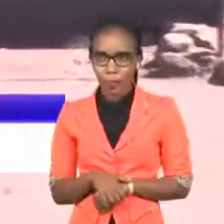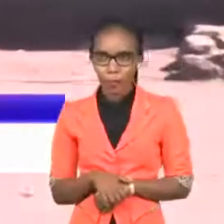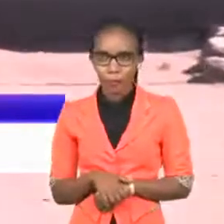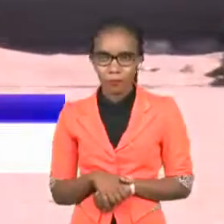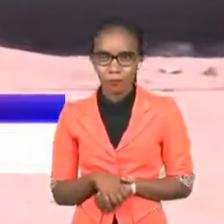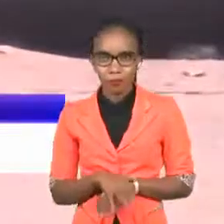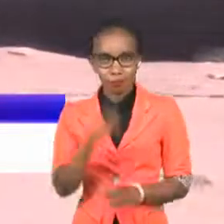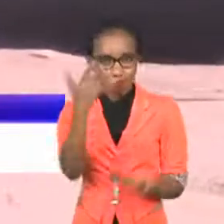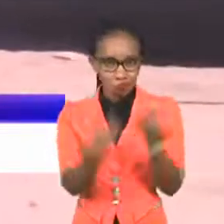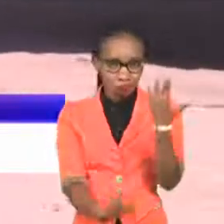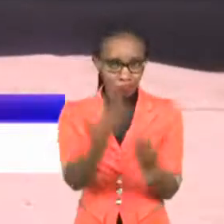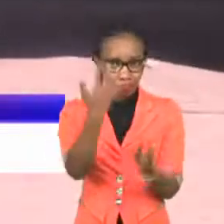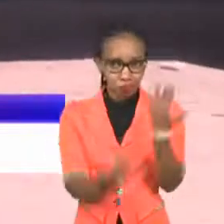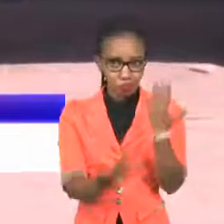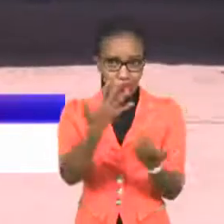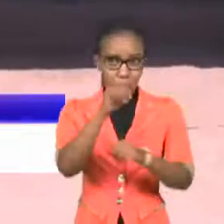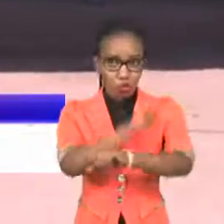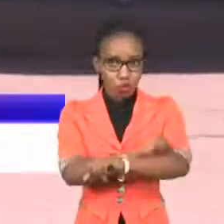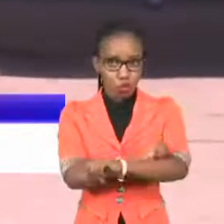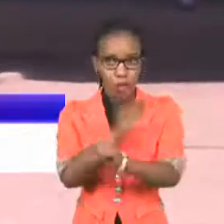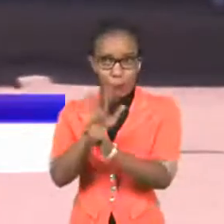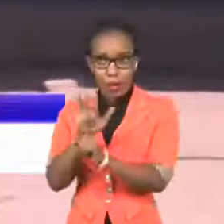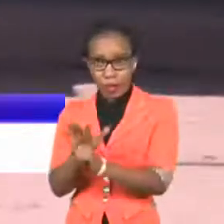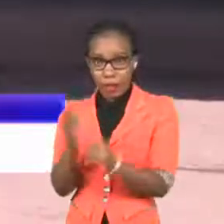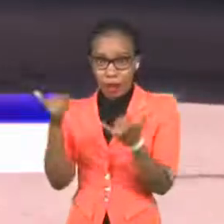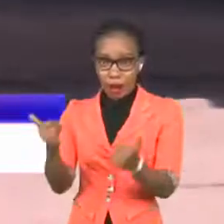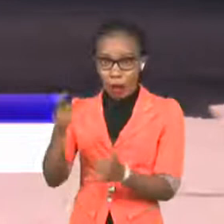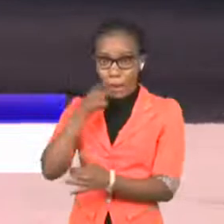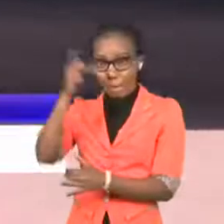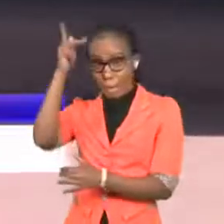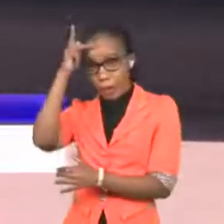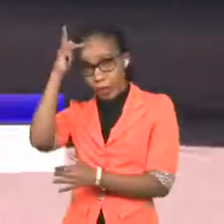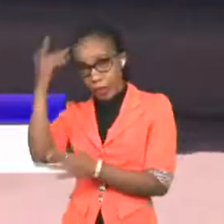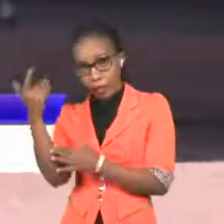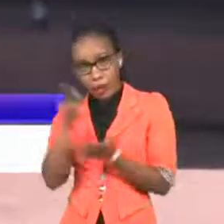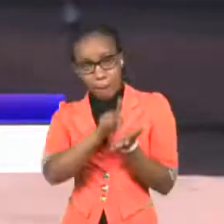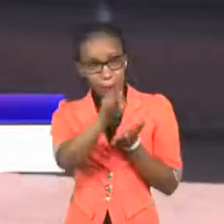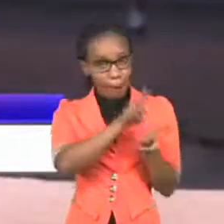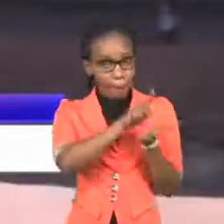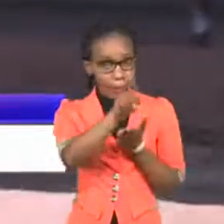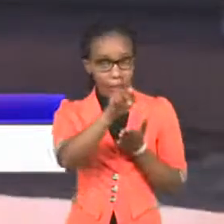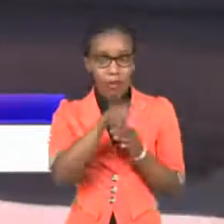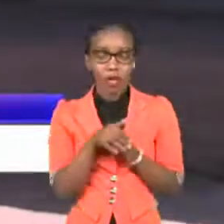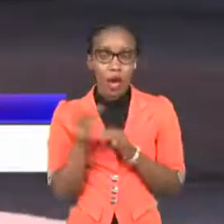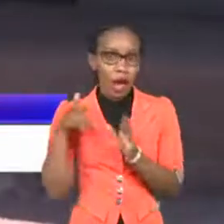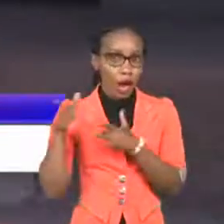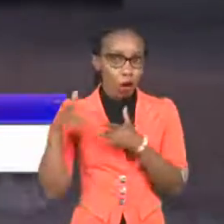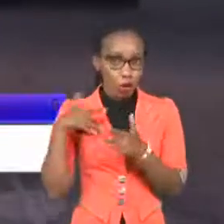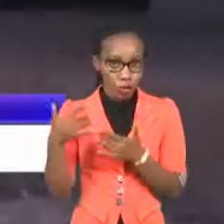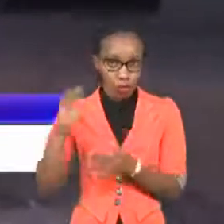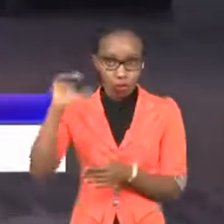increasing raging fires in our institution, is now upon parents to pay for the losses in this school, this according to